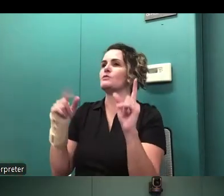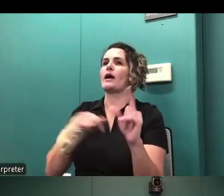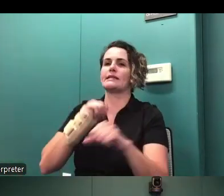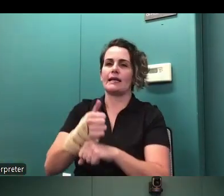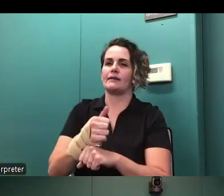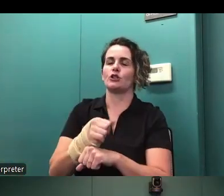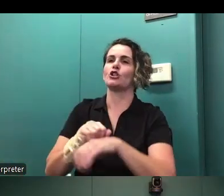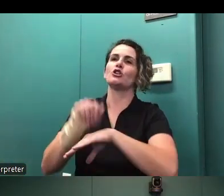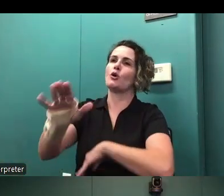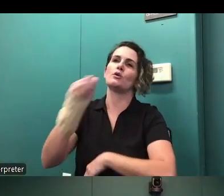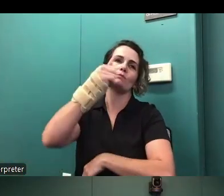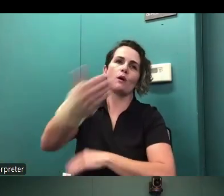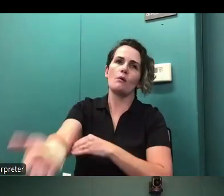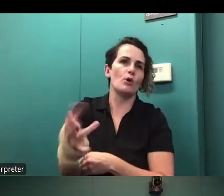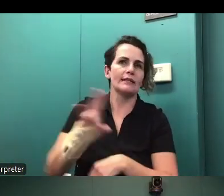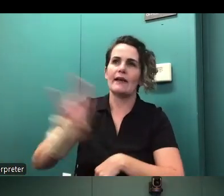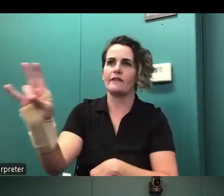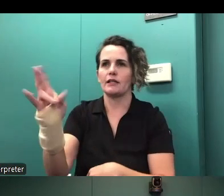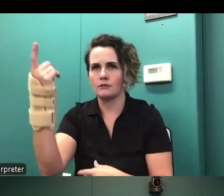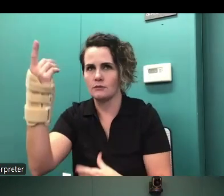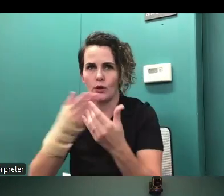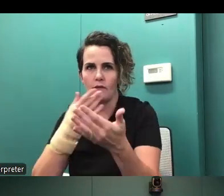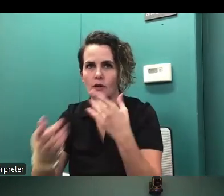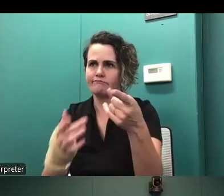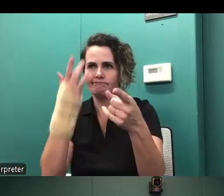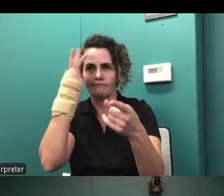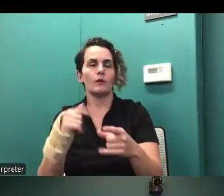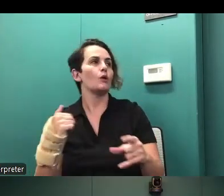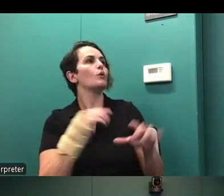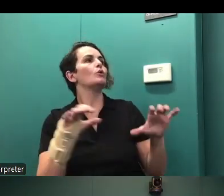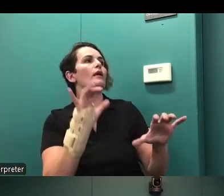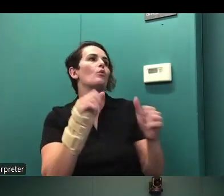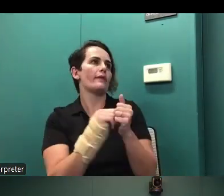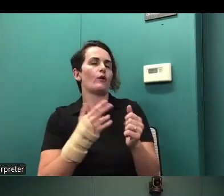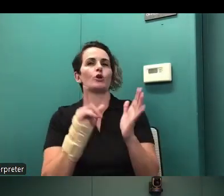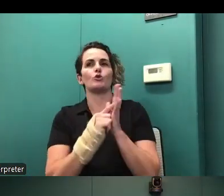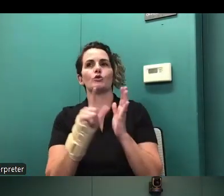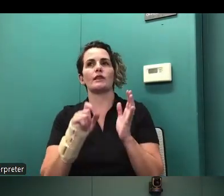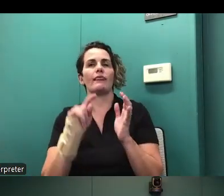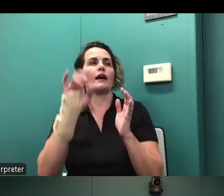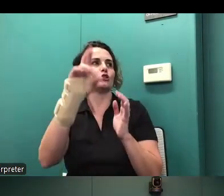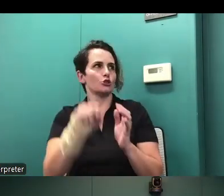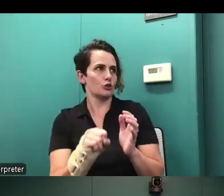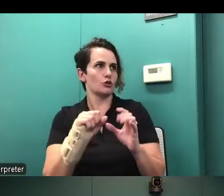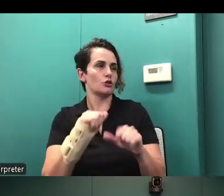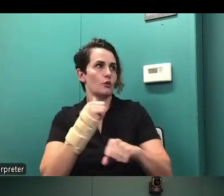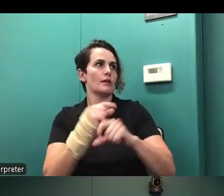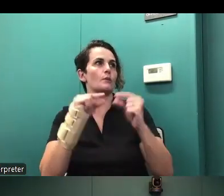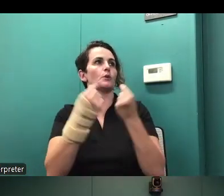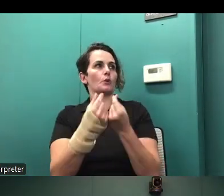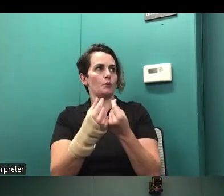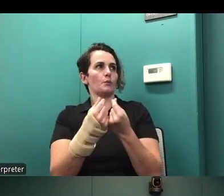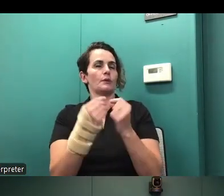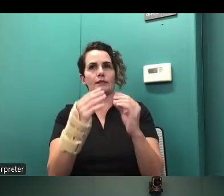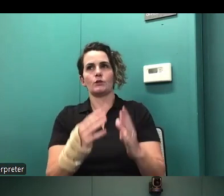say, go at 7 o'clock in the morning instead or something. We do that with our newsletters and we set up a group and we put all the teachers in the